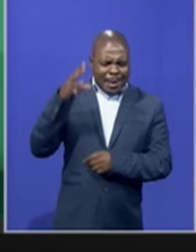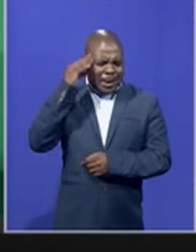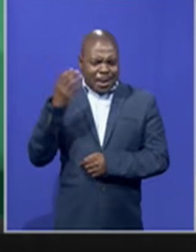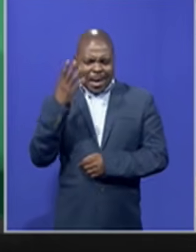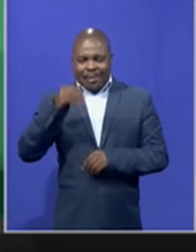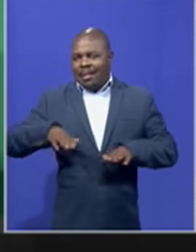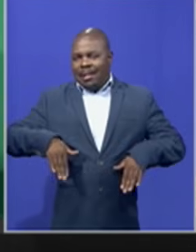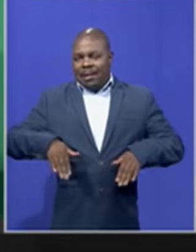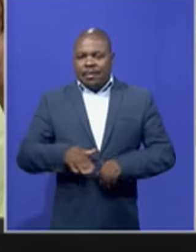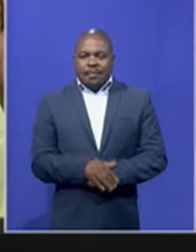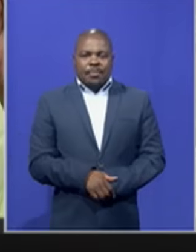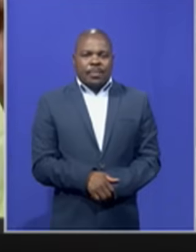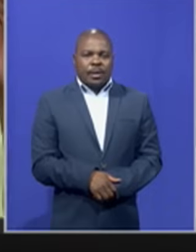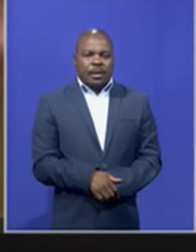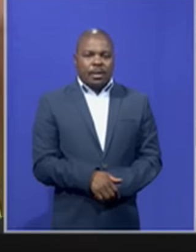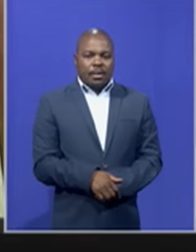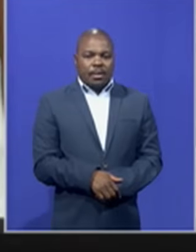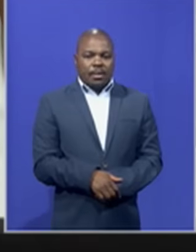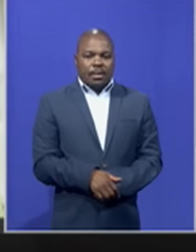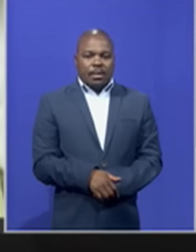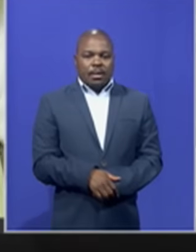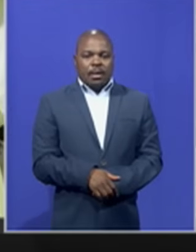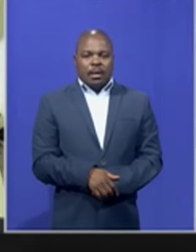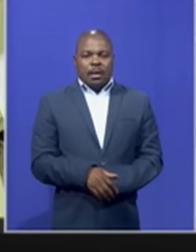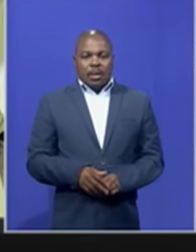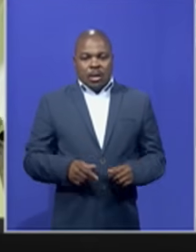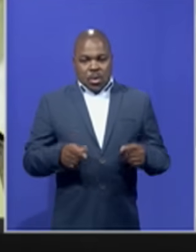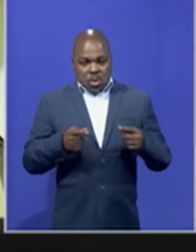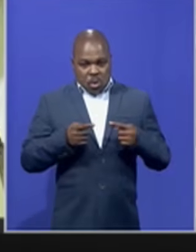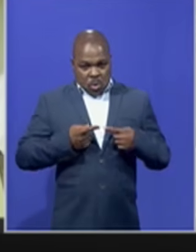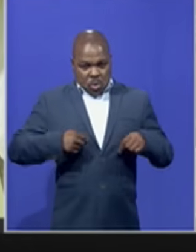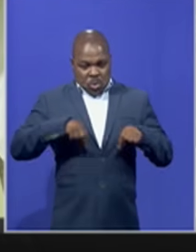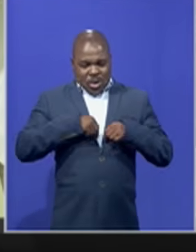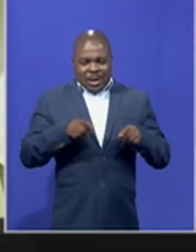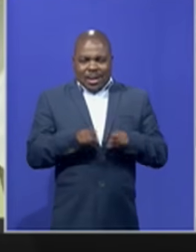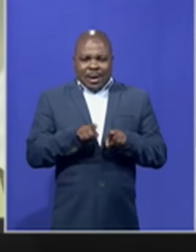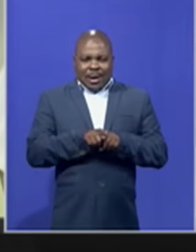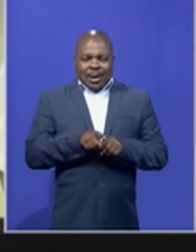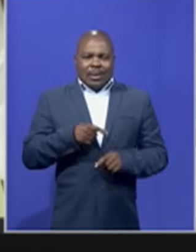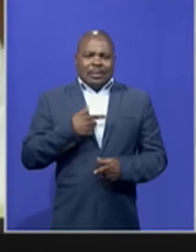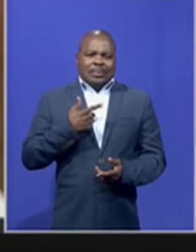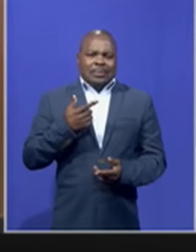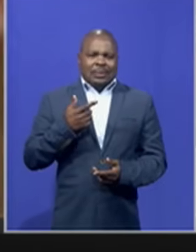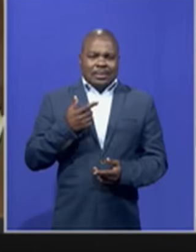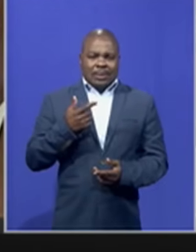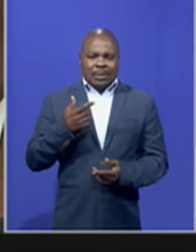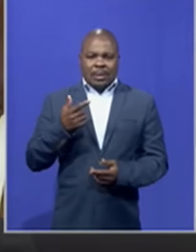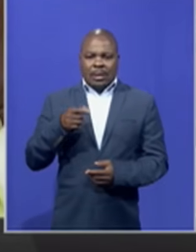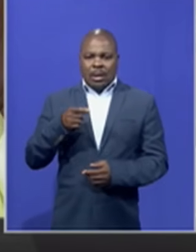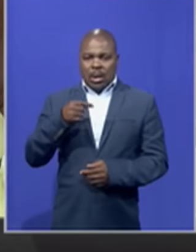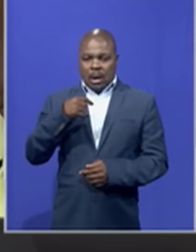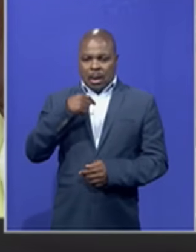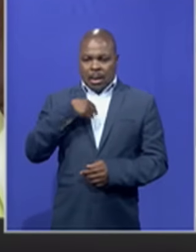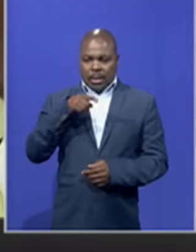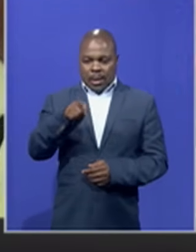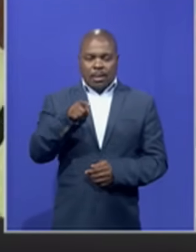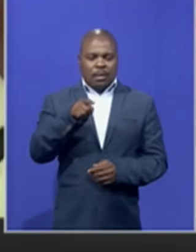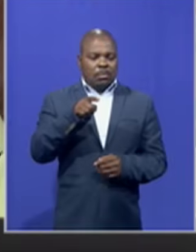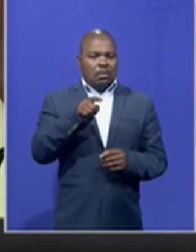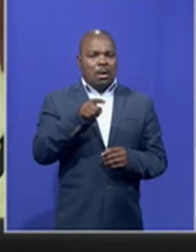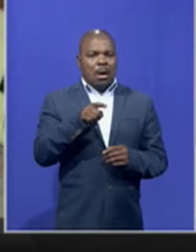Re hlahile bo boipelo ka mo morao ne ba ne ba shebetse kwa